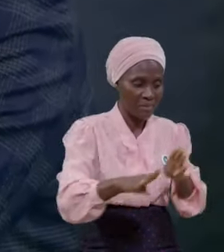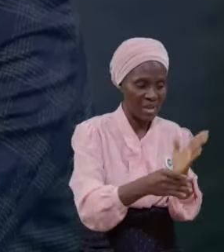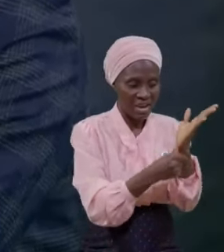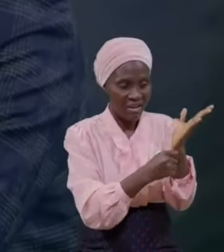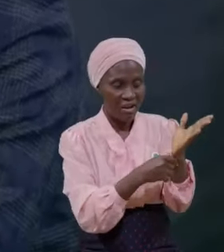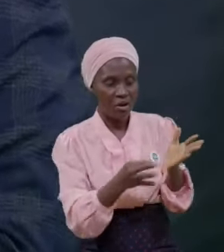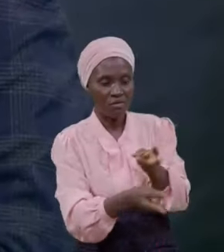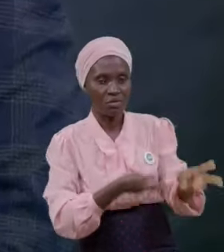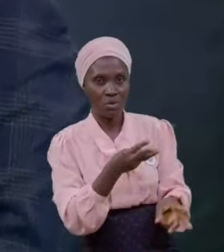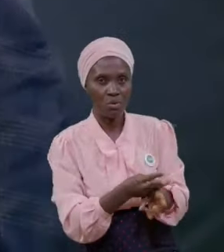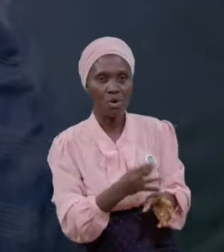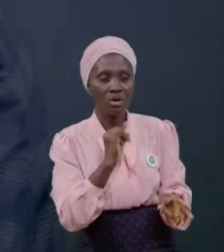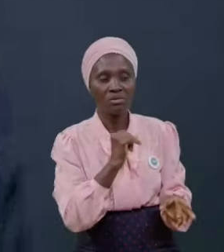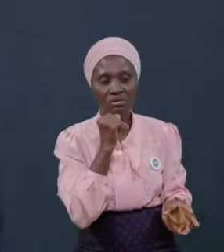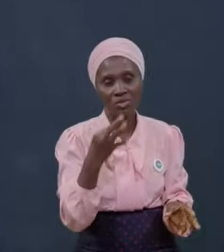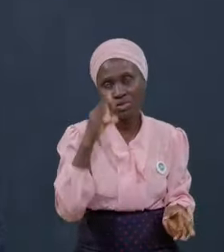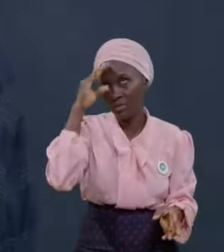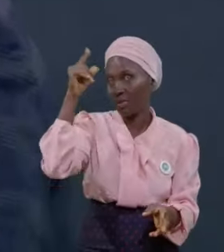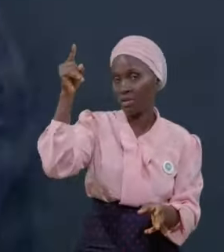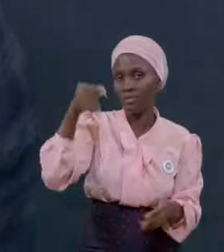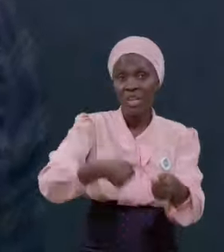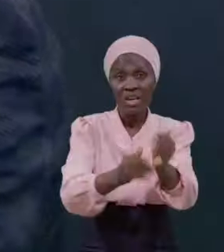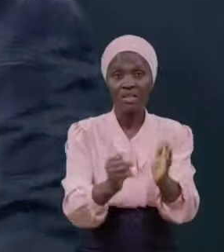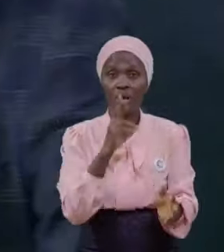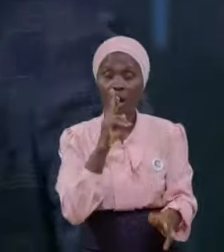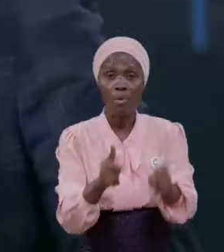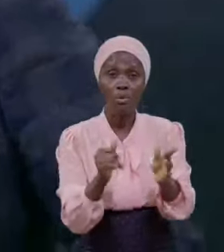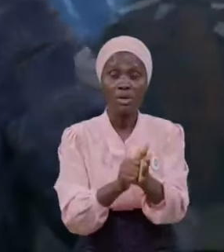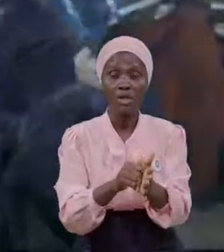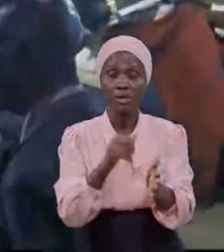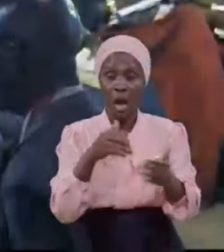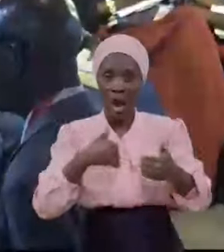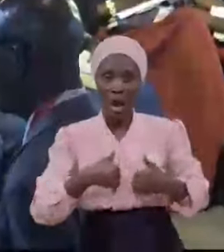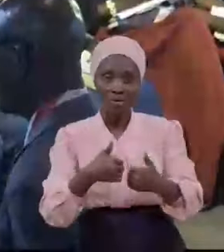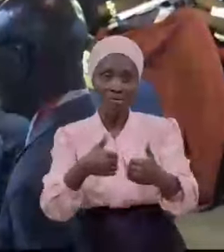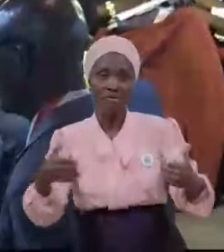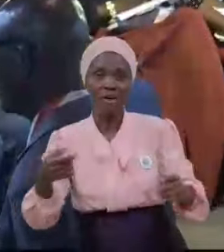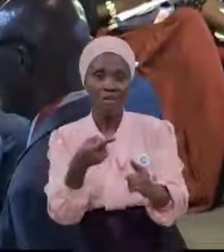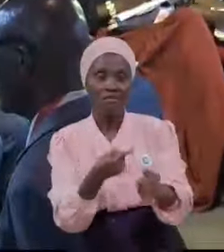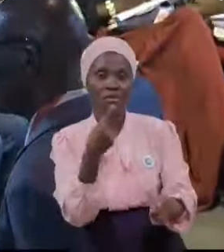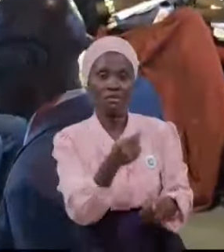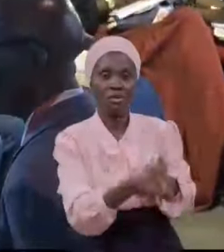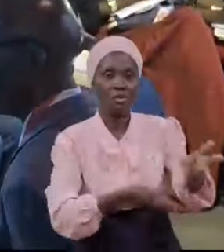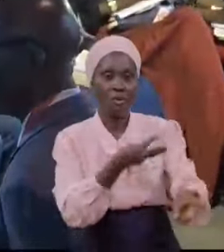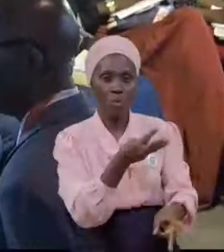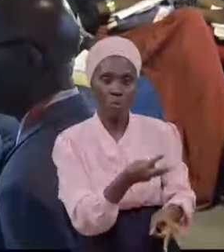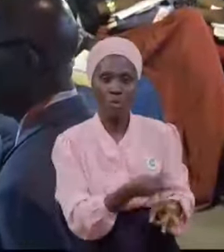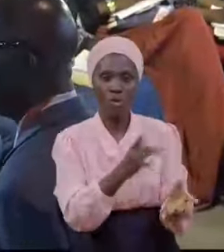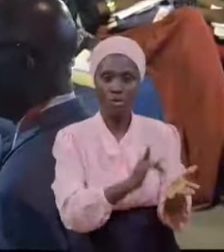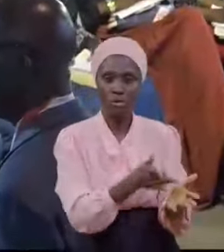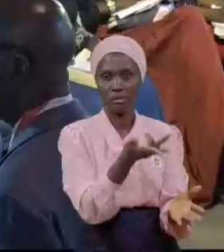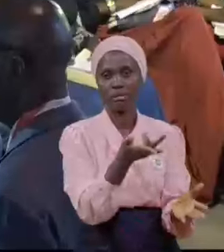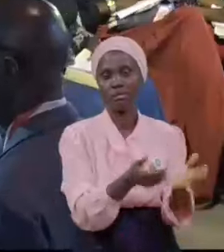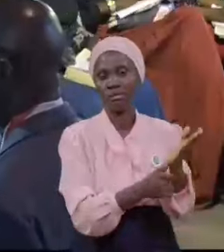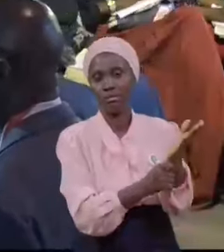departed from the sensualities, the world of sensuality. Disciples are the people that